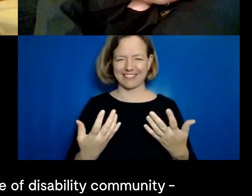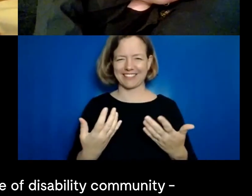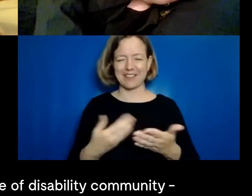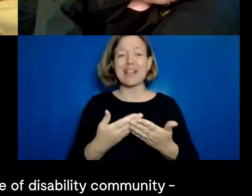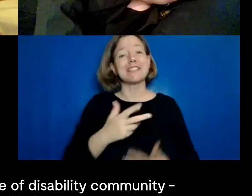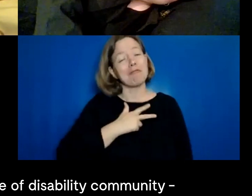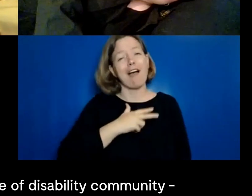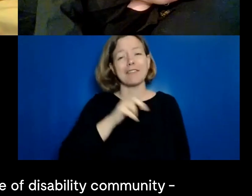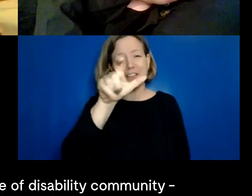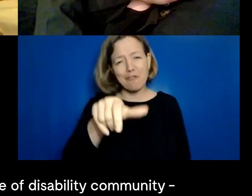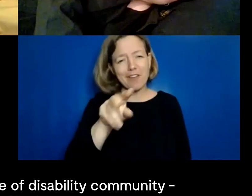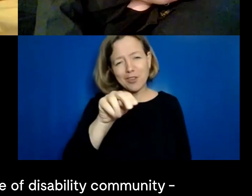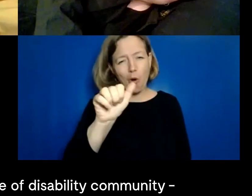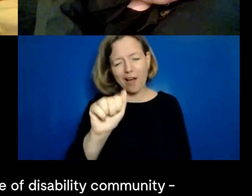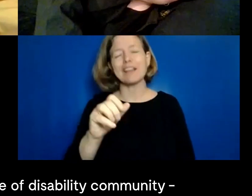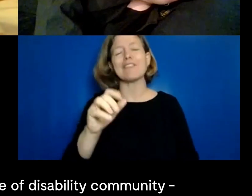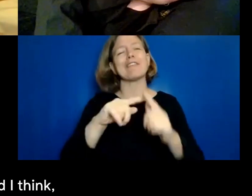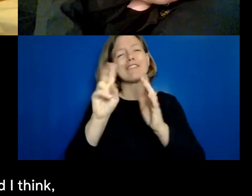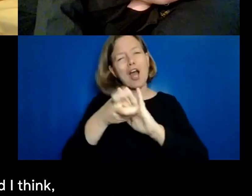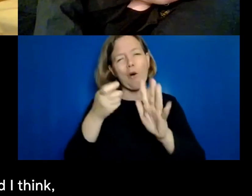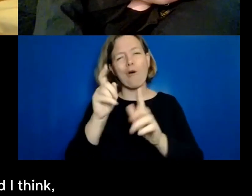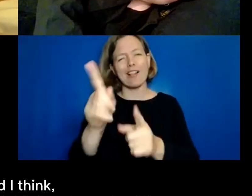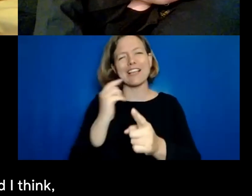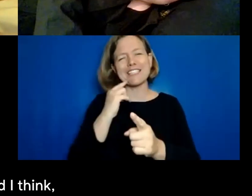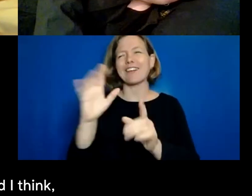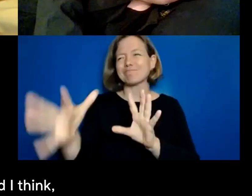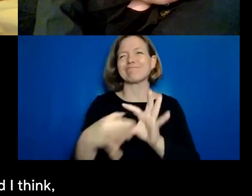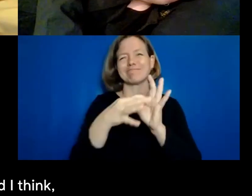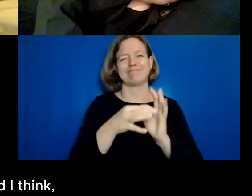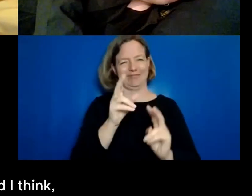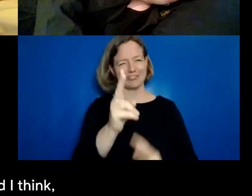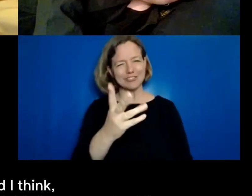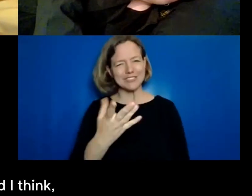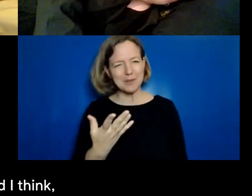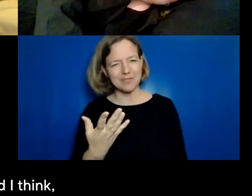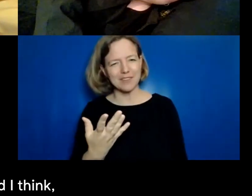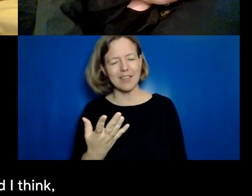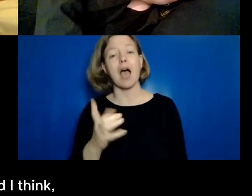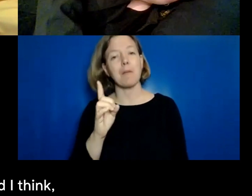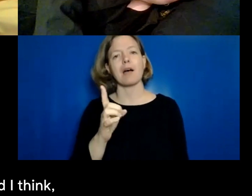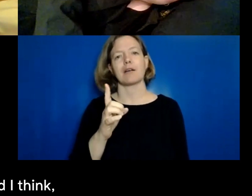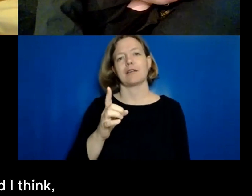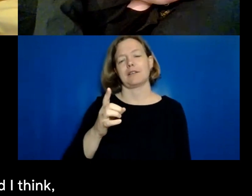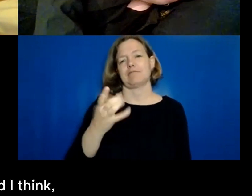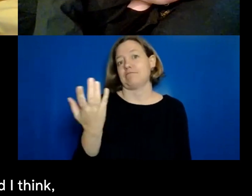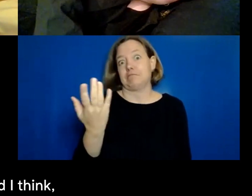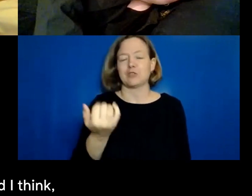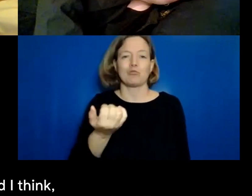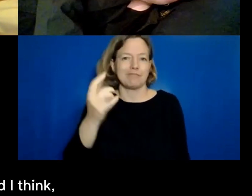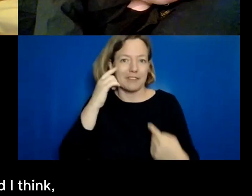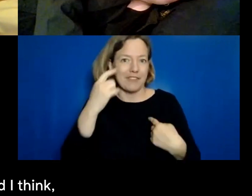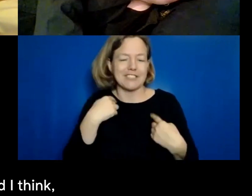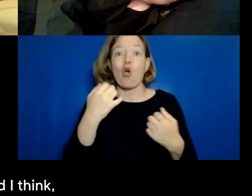of disability community, and I think I hope we've acknowledged this in the